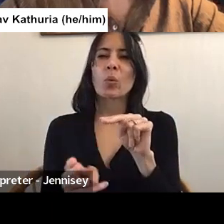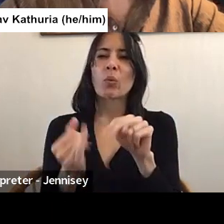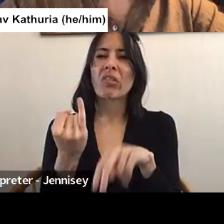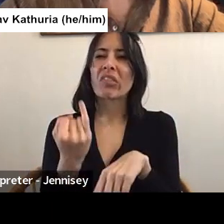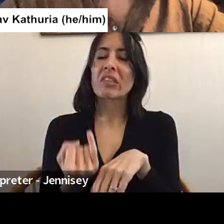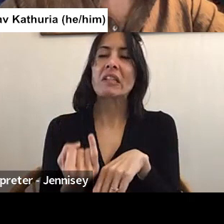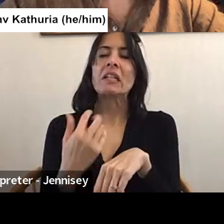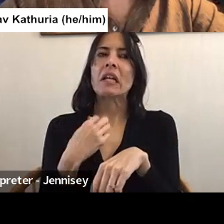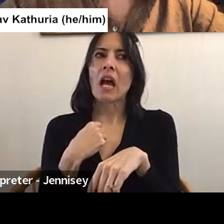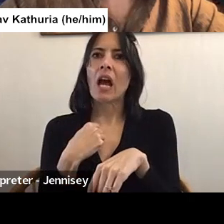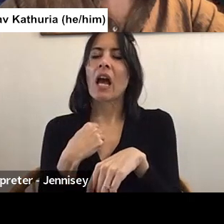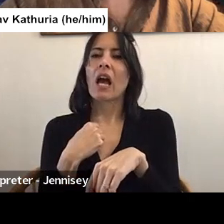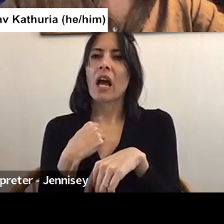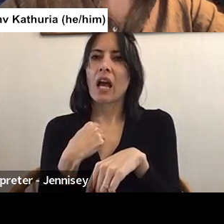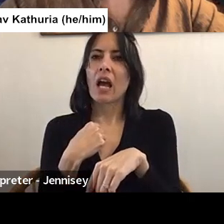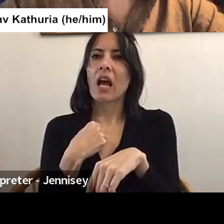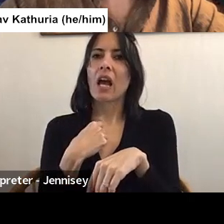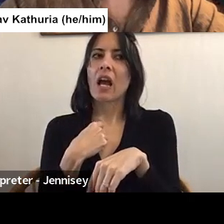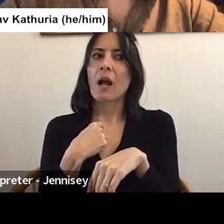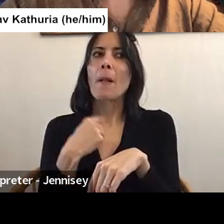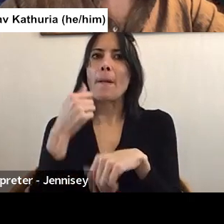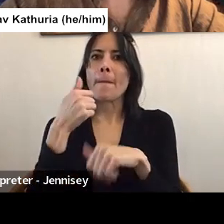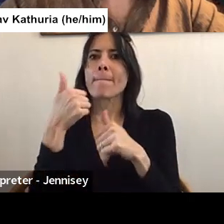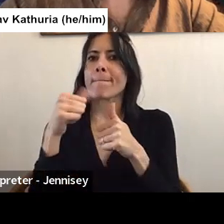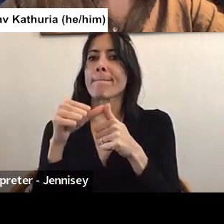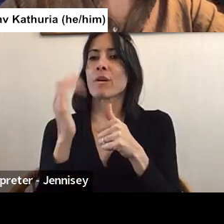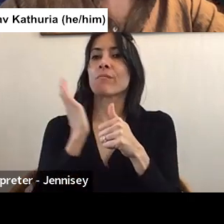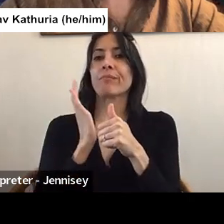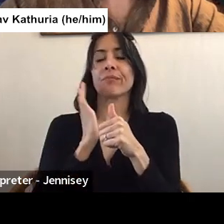I remember one of the first people I worked with in a prison,